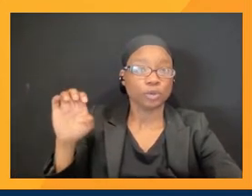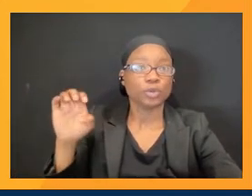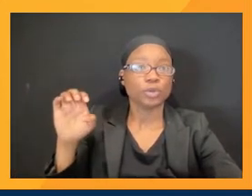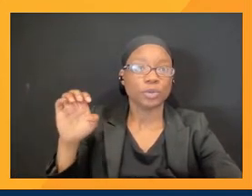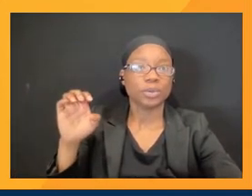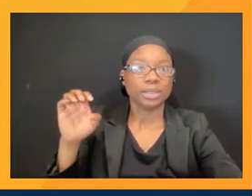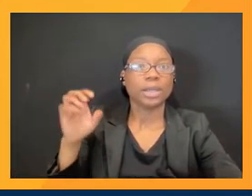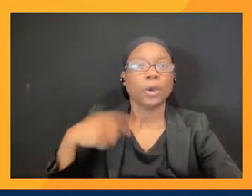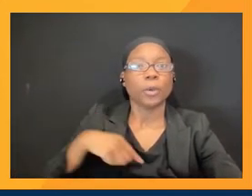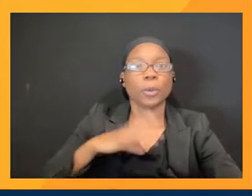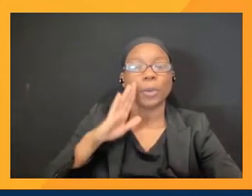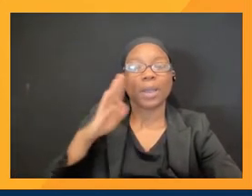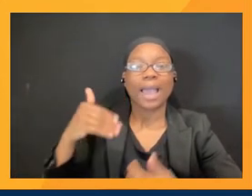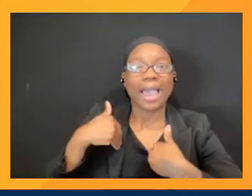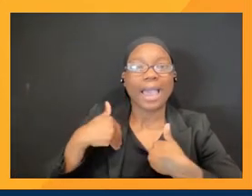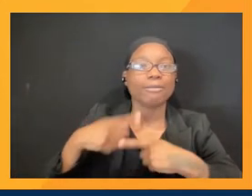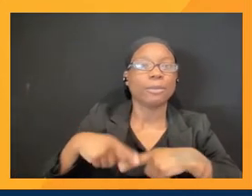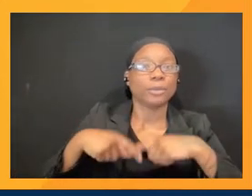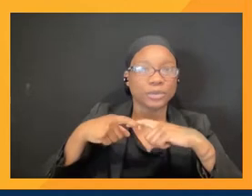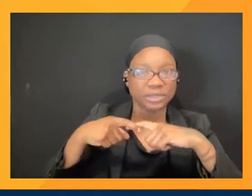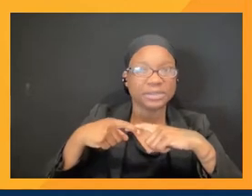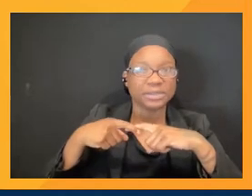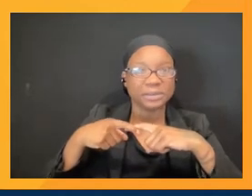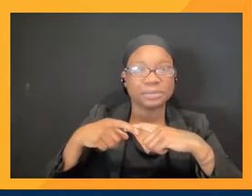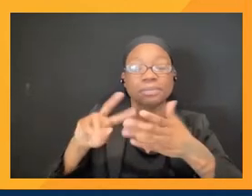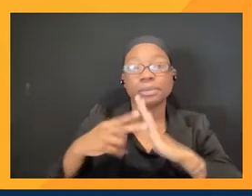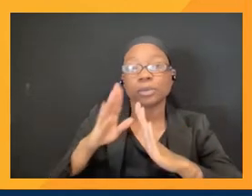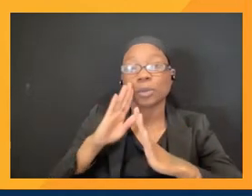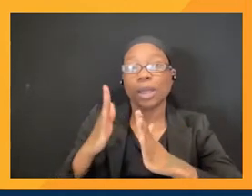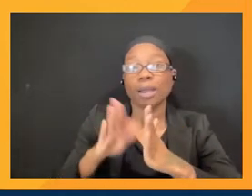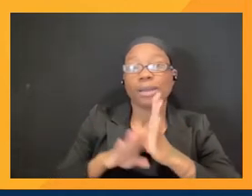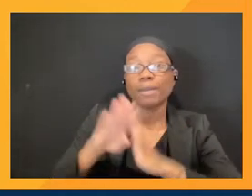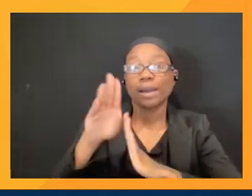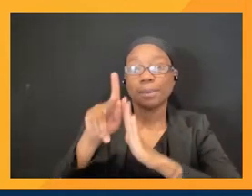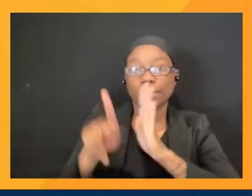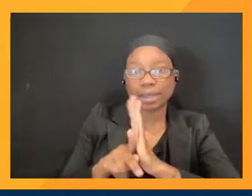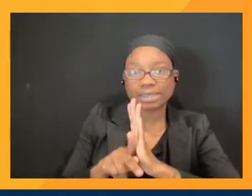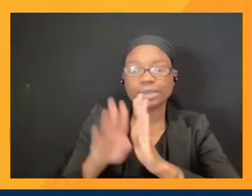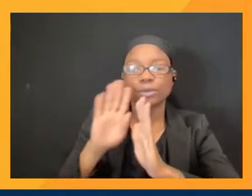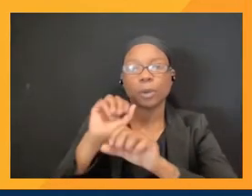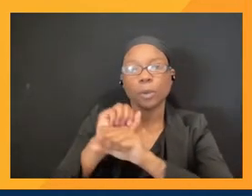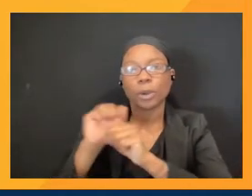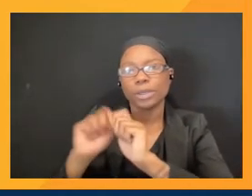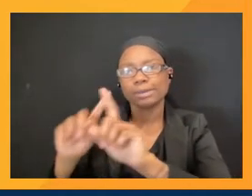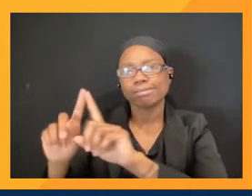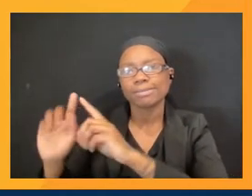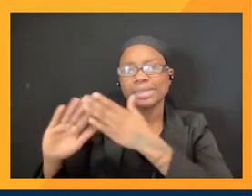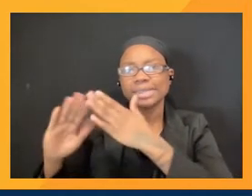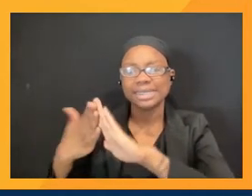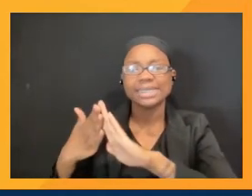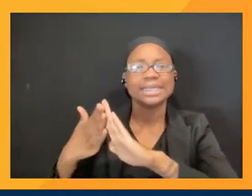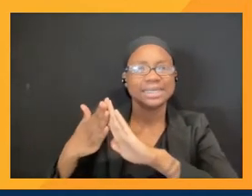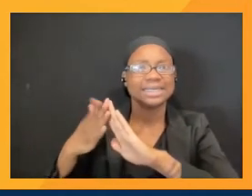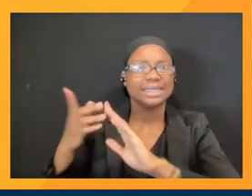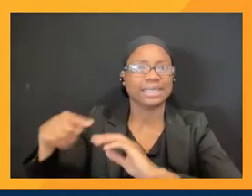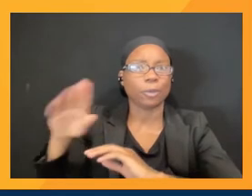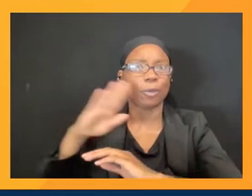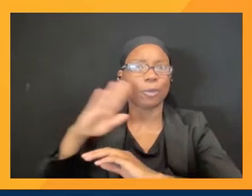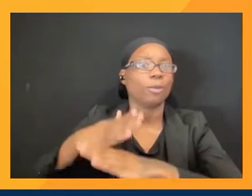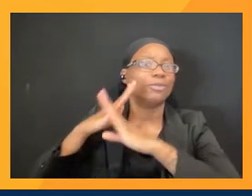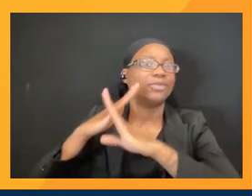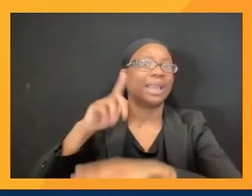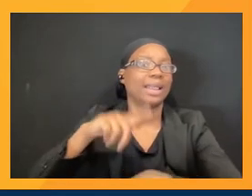Recession, and our founders, two guys, couldn't pay their rent. And so they